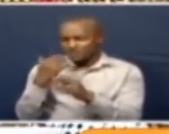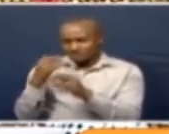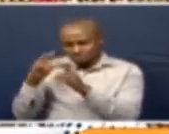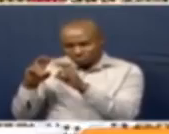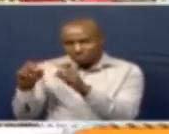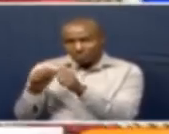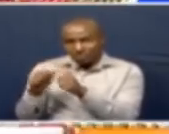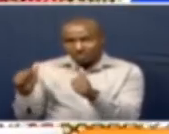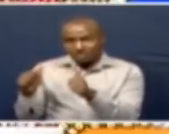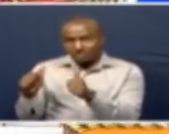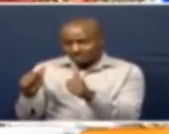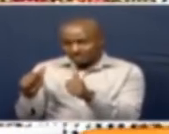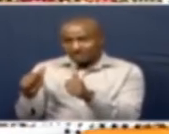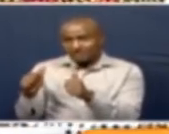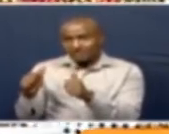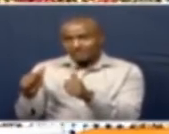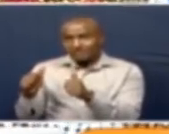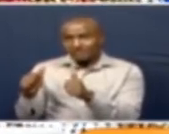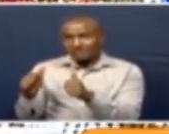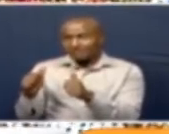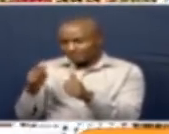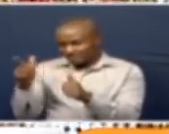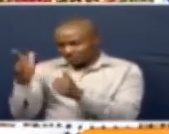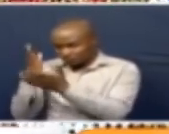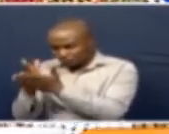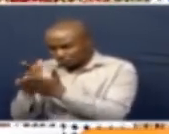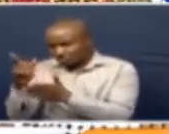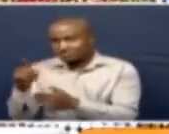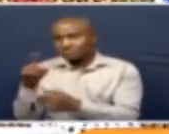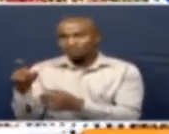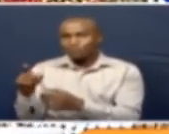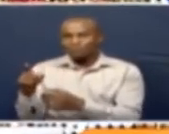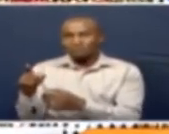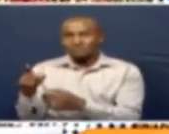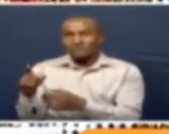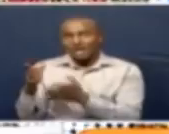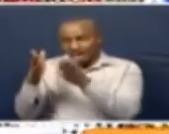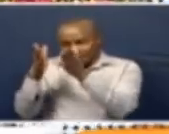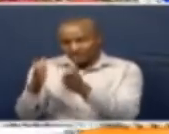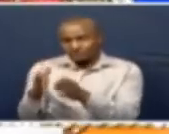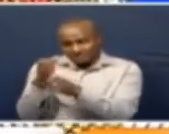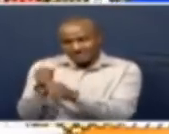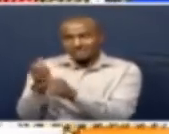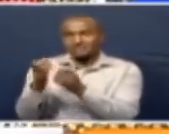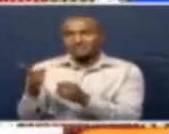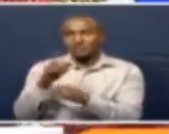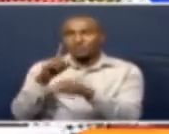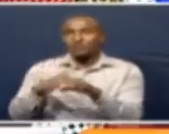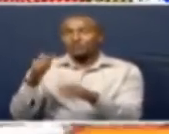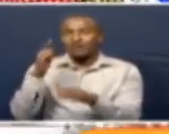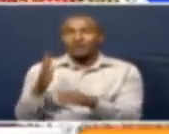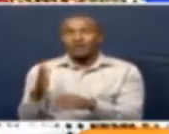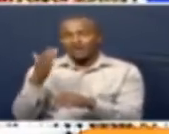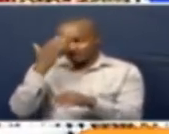see that I can work with this company because they are truthful, because an agent is somebody that you can trust. When you're going to a lawyer,